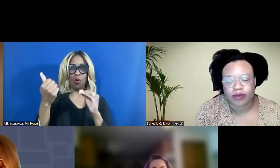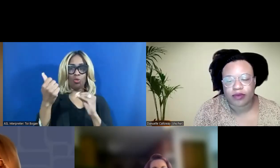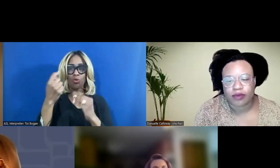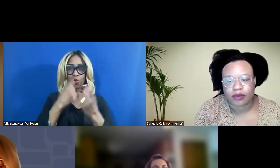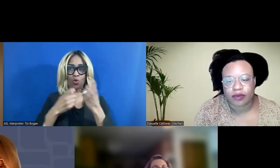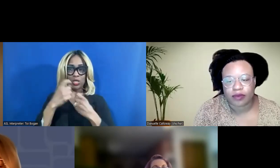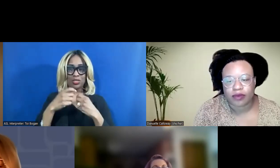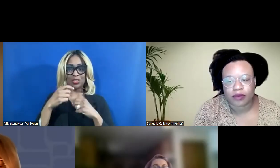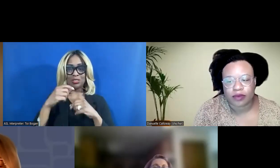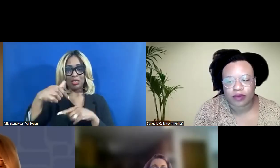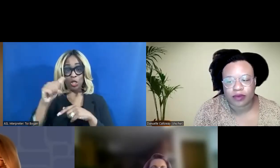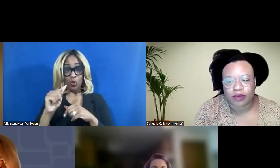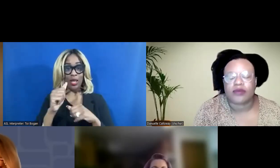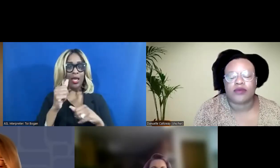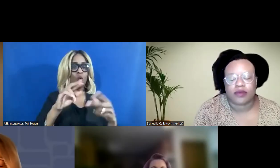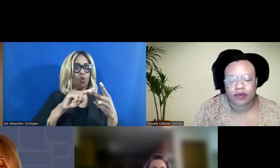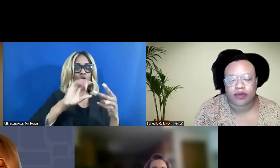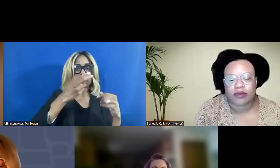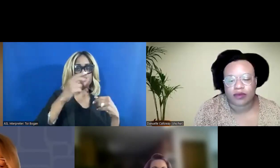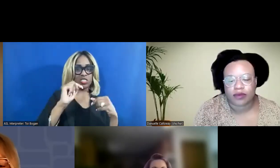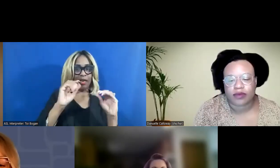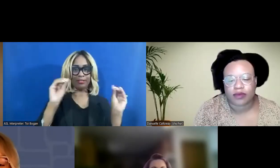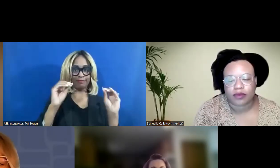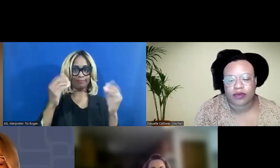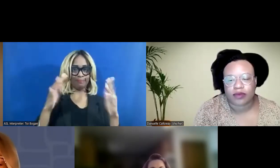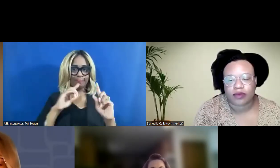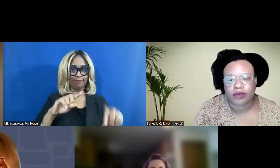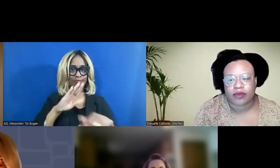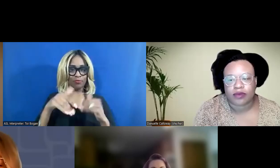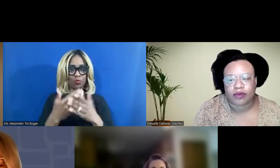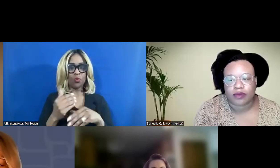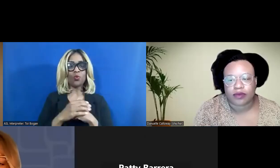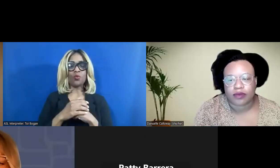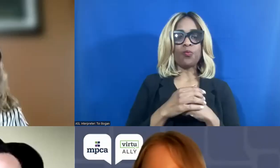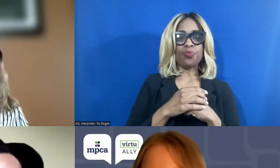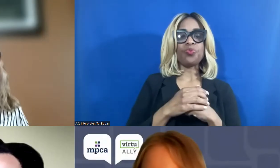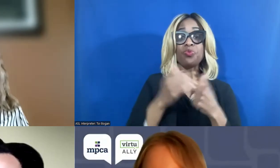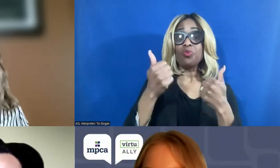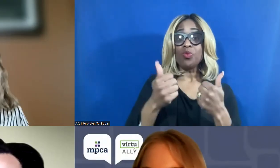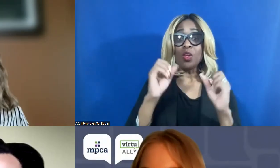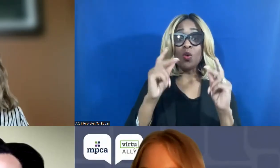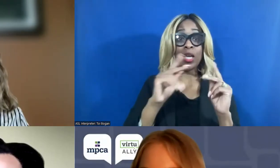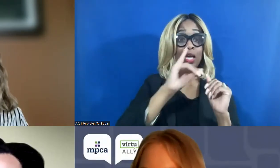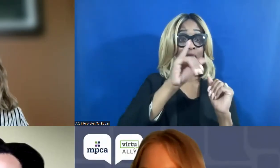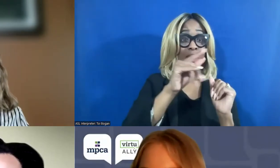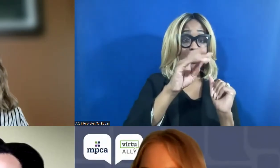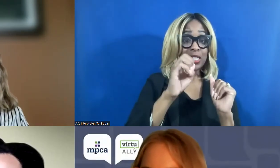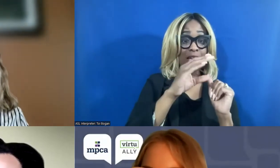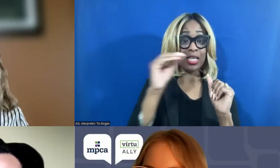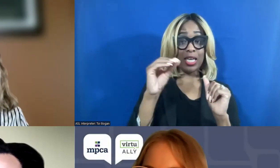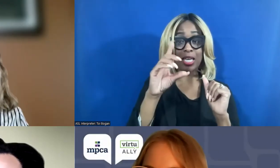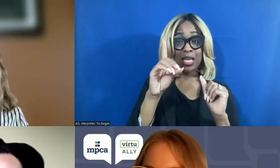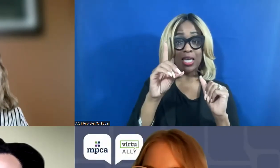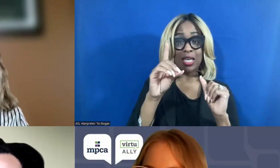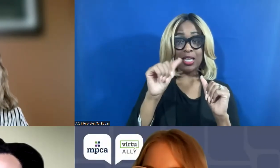questions in the Q&A or the chat. Thank you. Is it okay, Jackie and Danielle, if